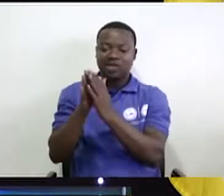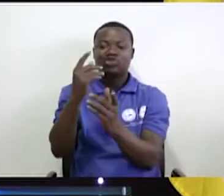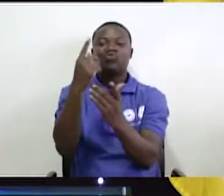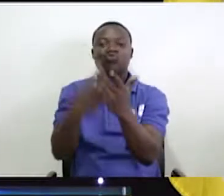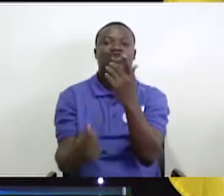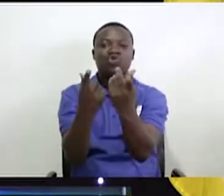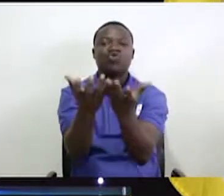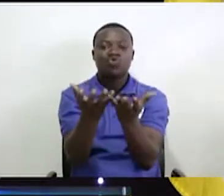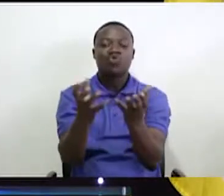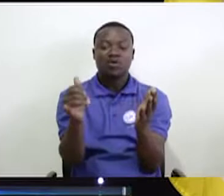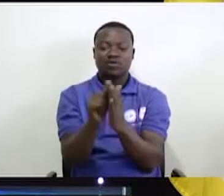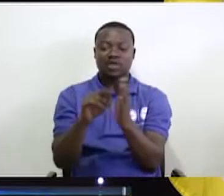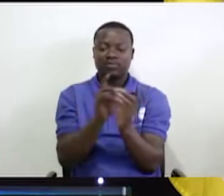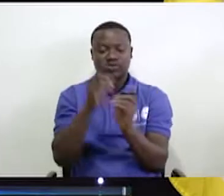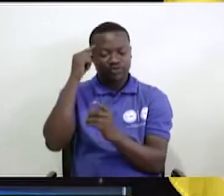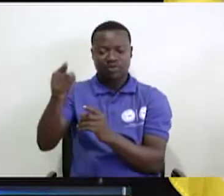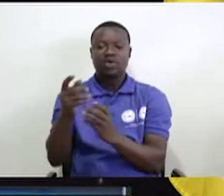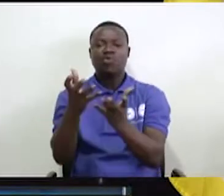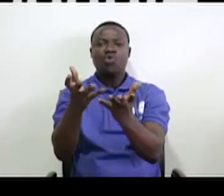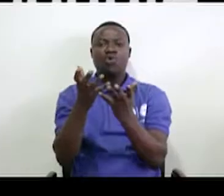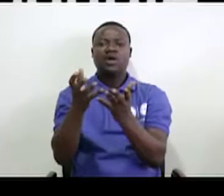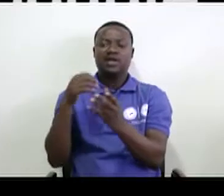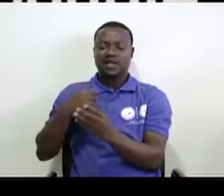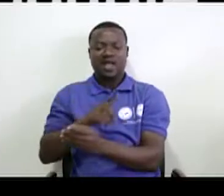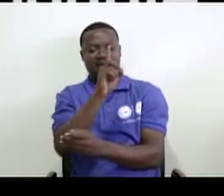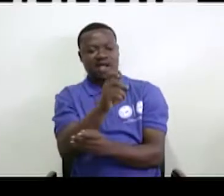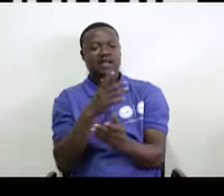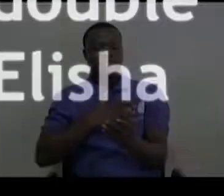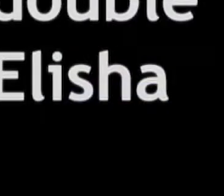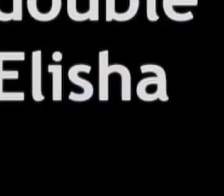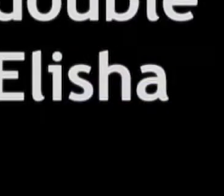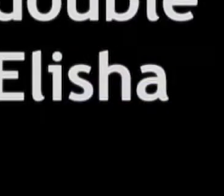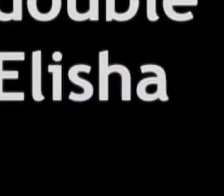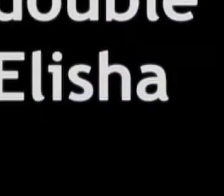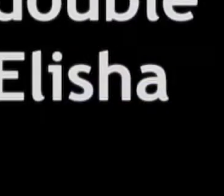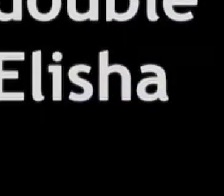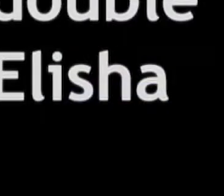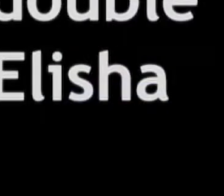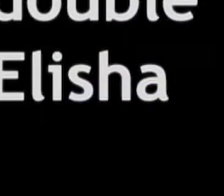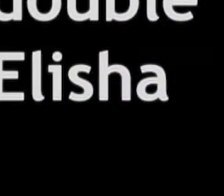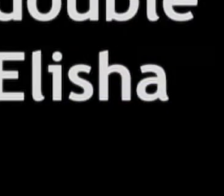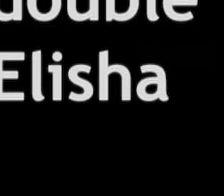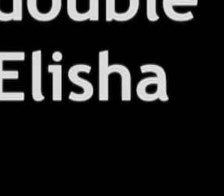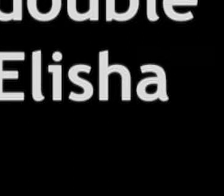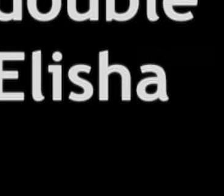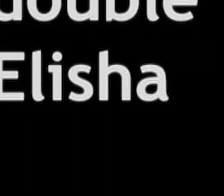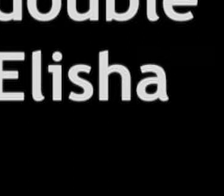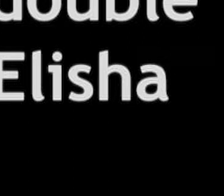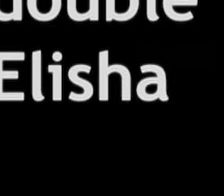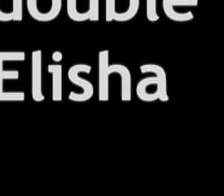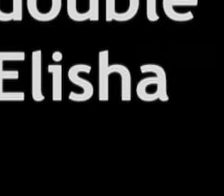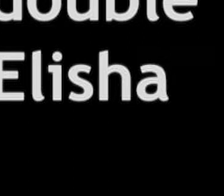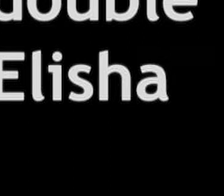me inherit a double portion of your spirit," Elisha replied. And Elia said, "Mam